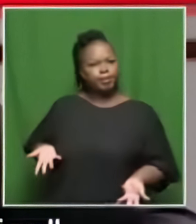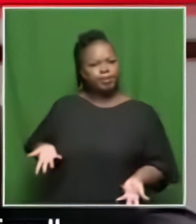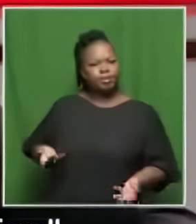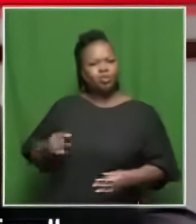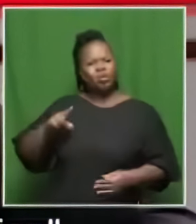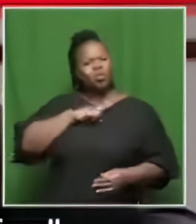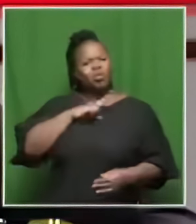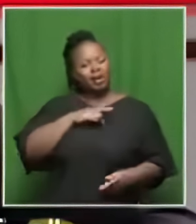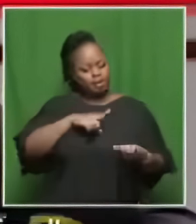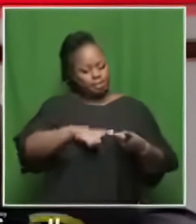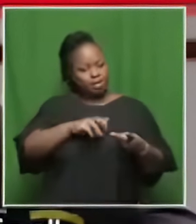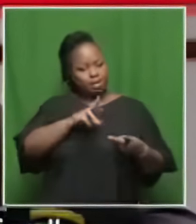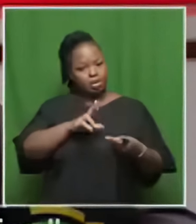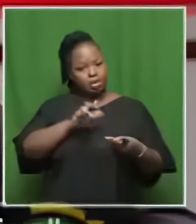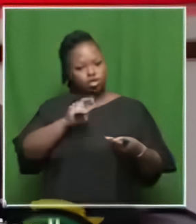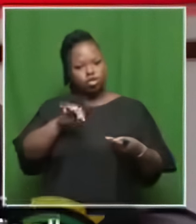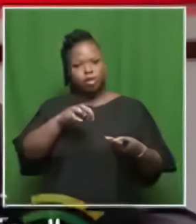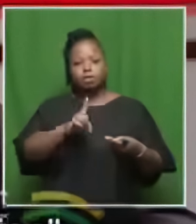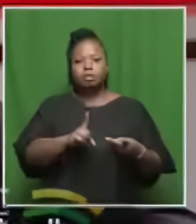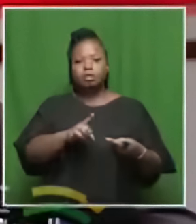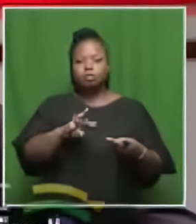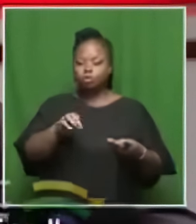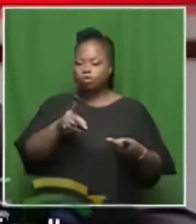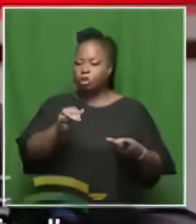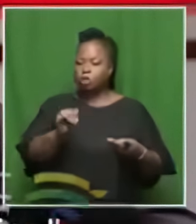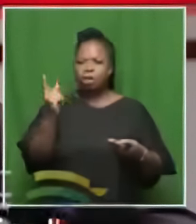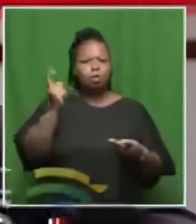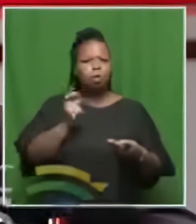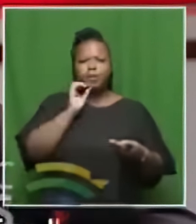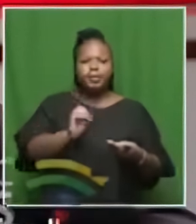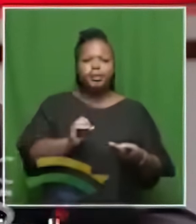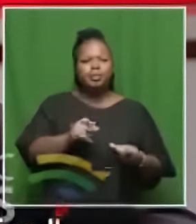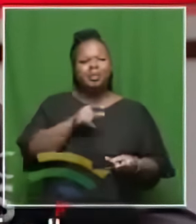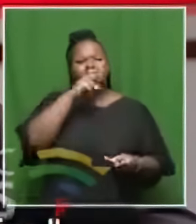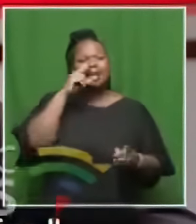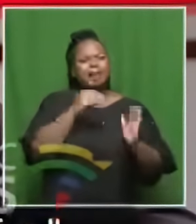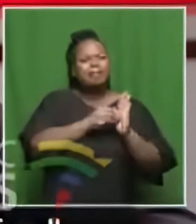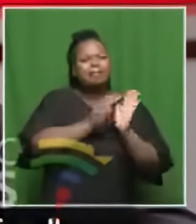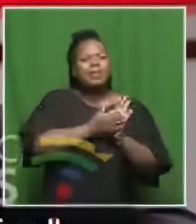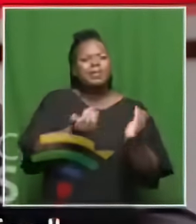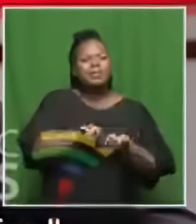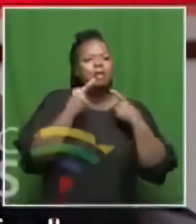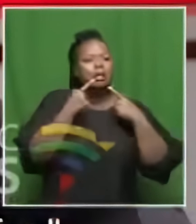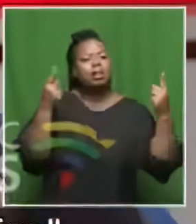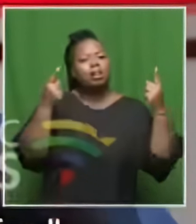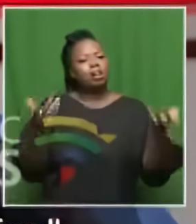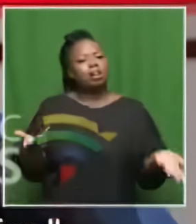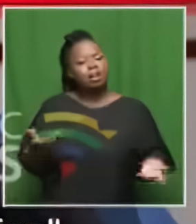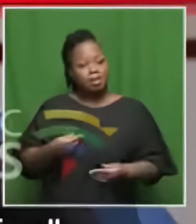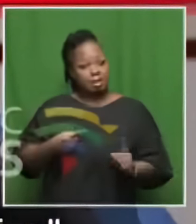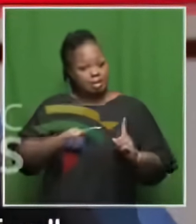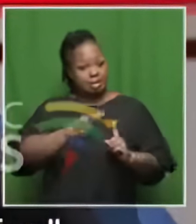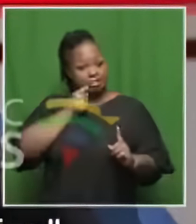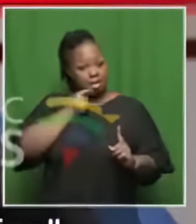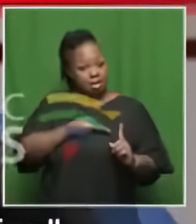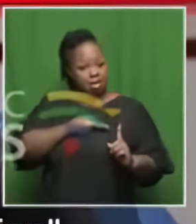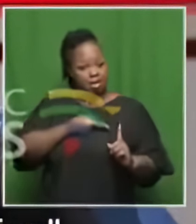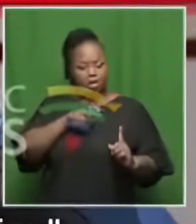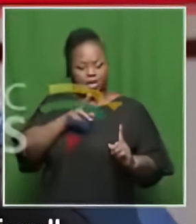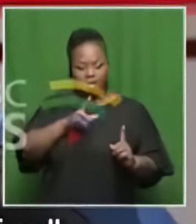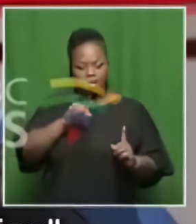why is Richard Mdluli not called? His name was there for a very long time. The man who is at the